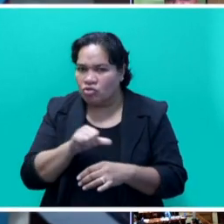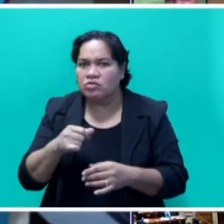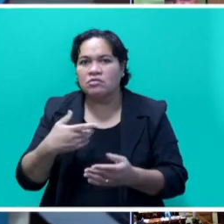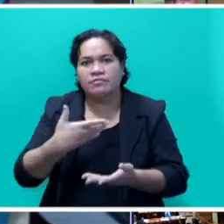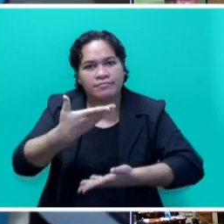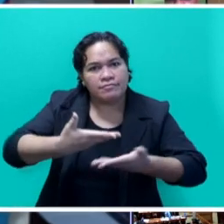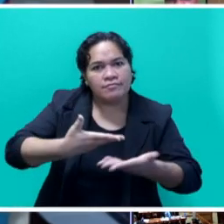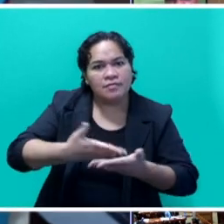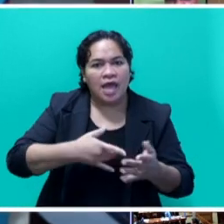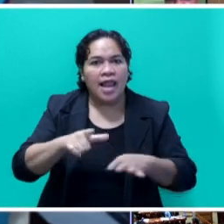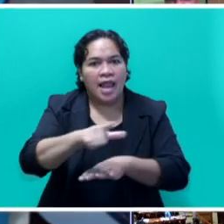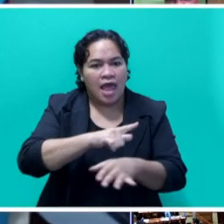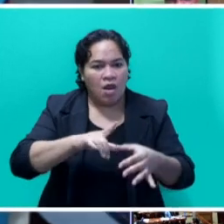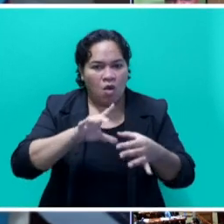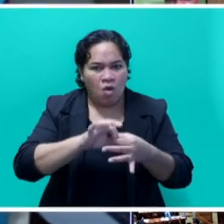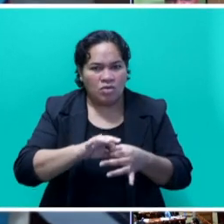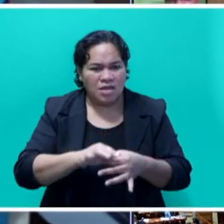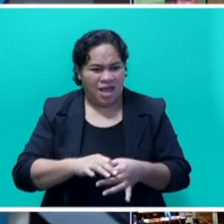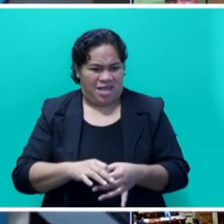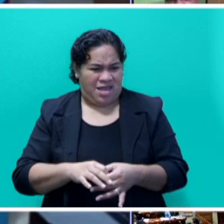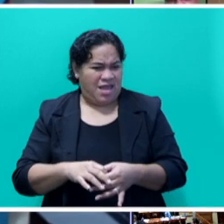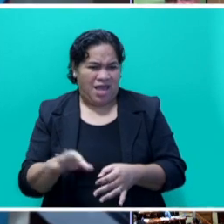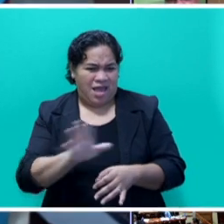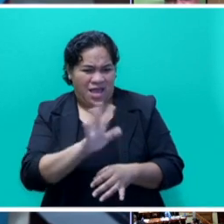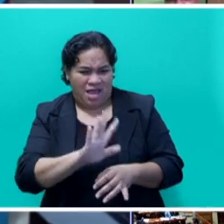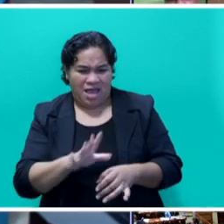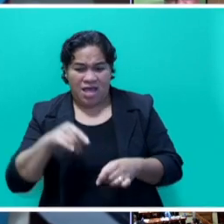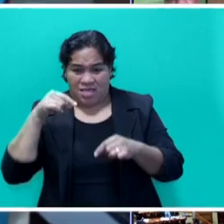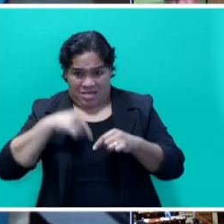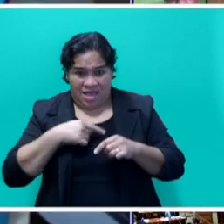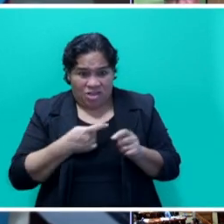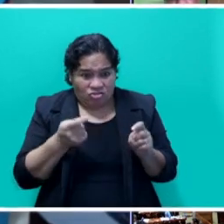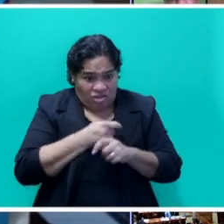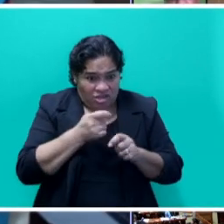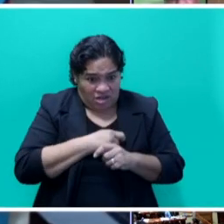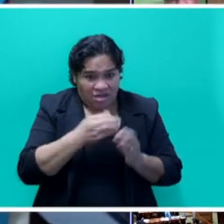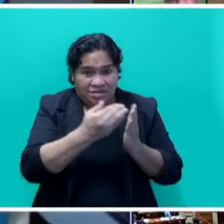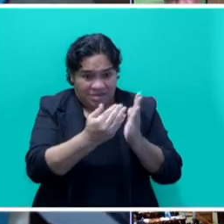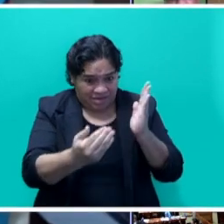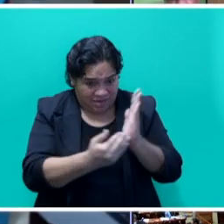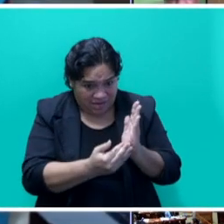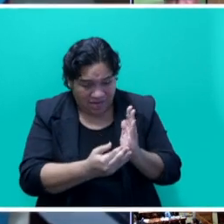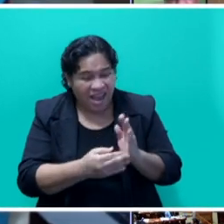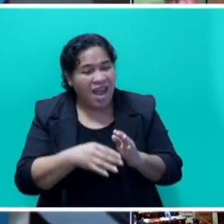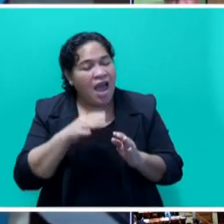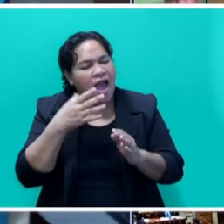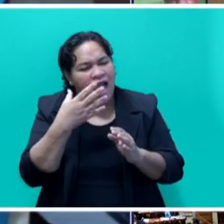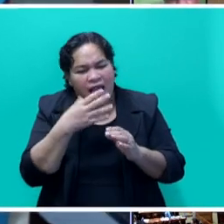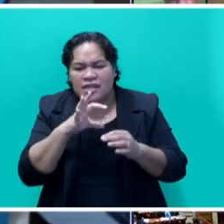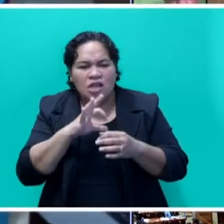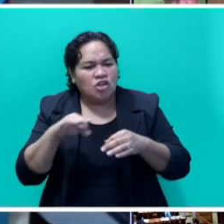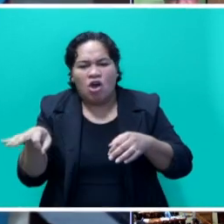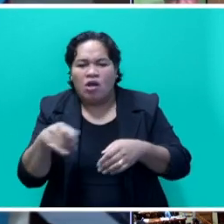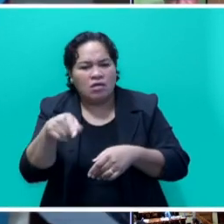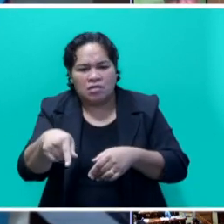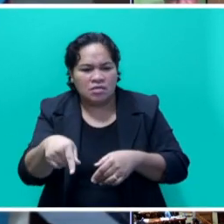never involved the landowners, and they demanded to know why we didn't. When you don't have an answer, Mr. Speaker,